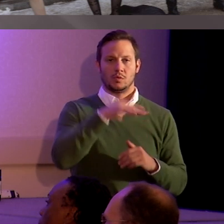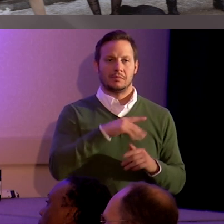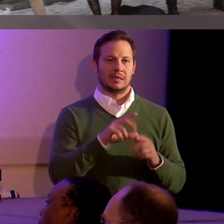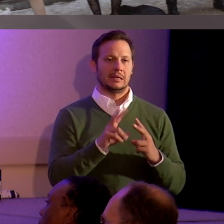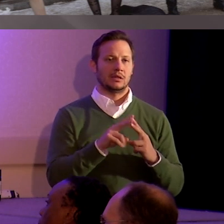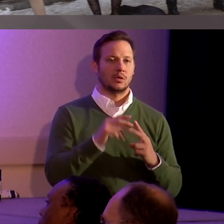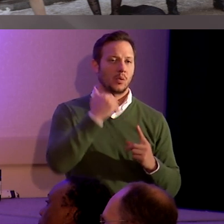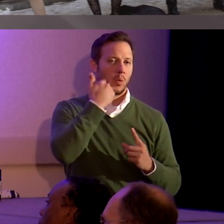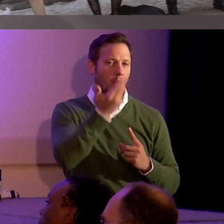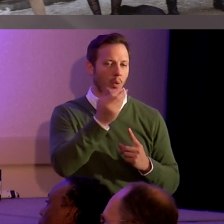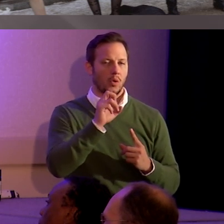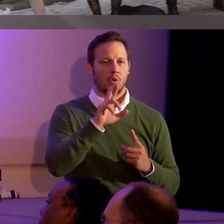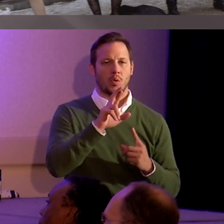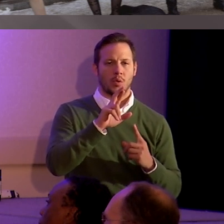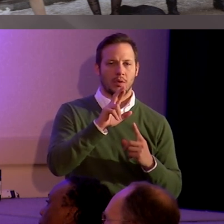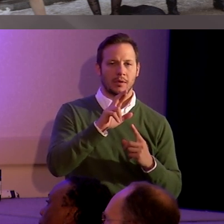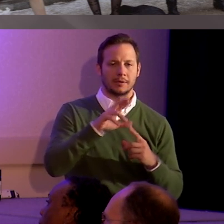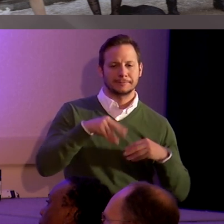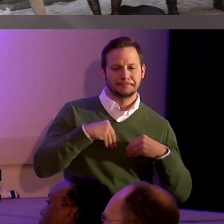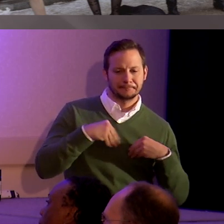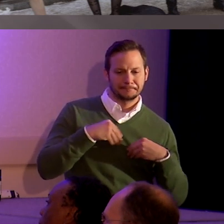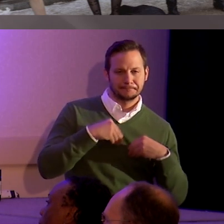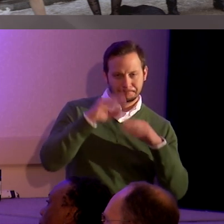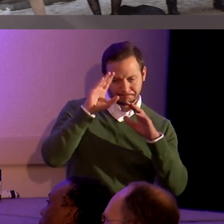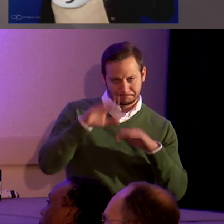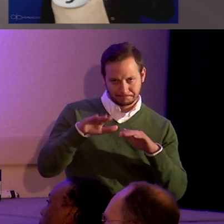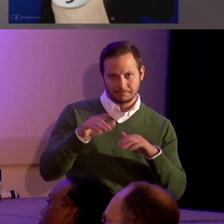whore or submissive that so enrages.